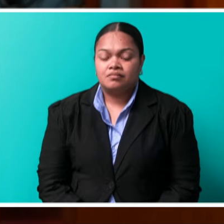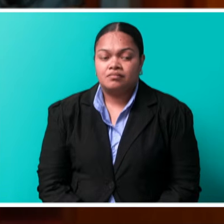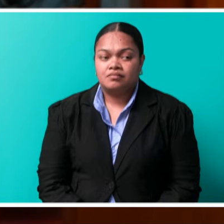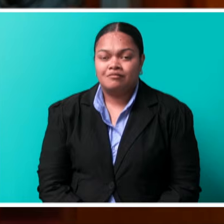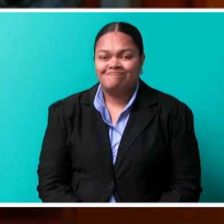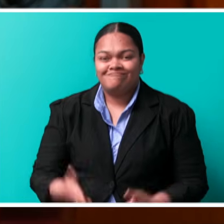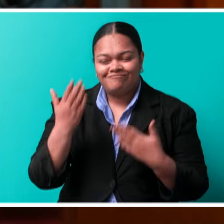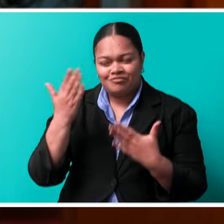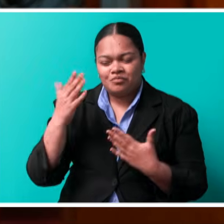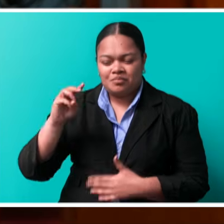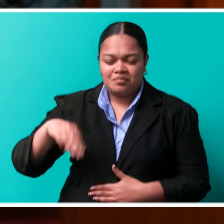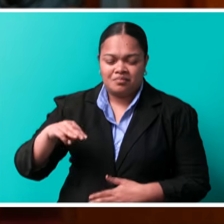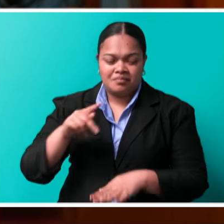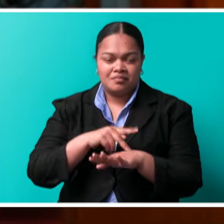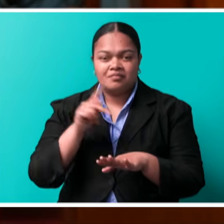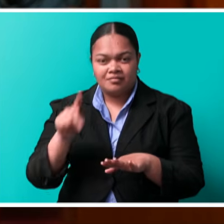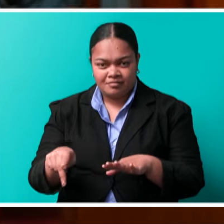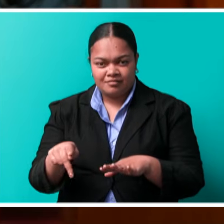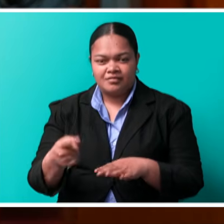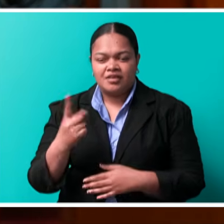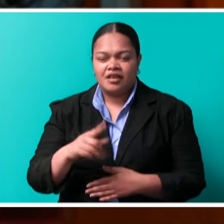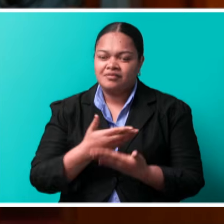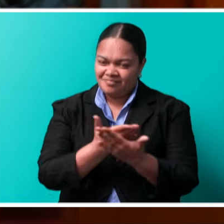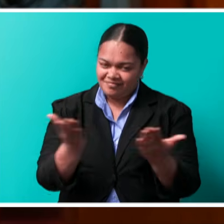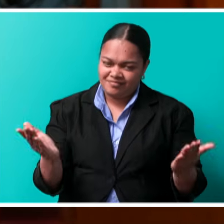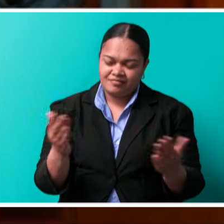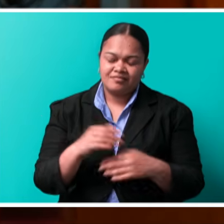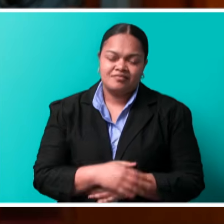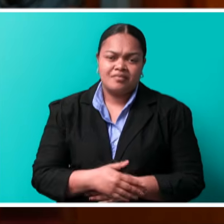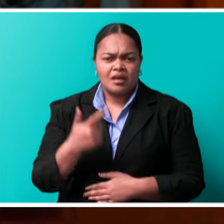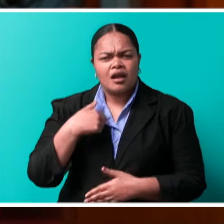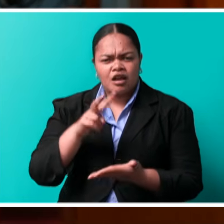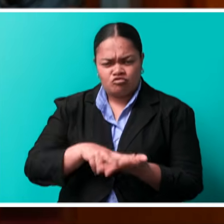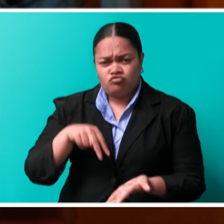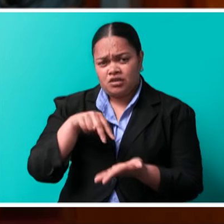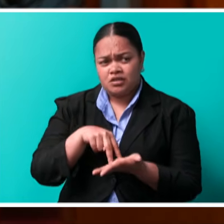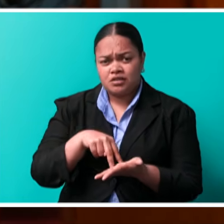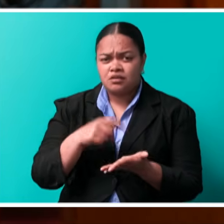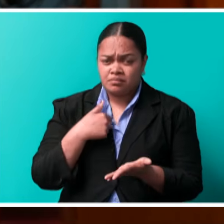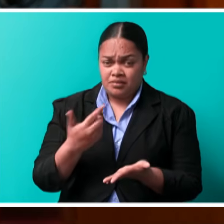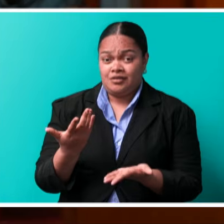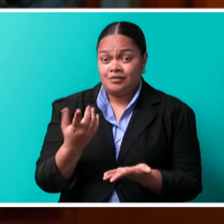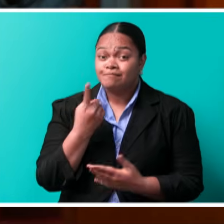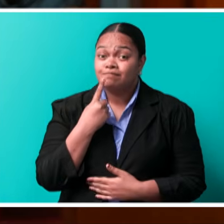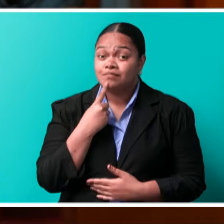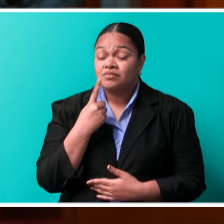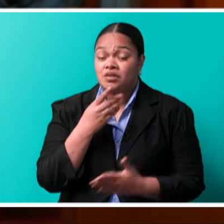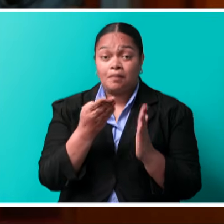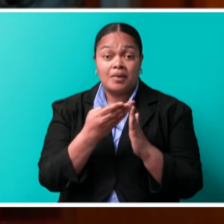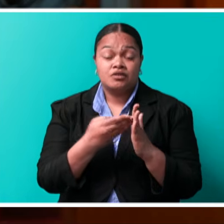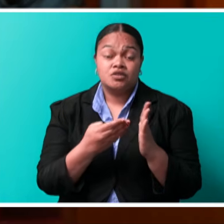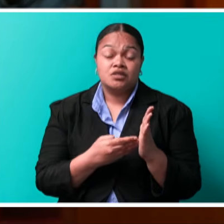honorable members of Parliament and fellow citizens, I rise to contribute to the budget debate for